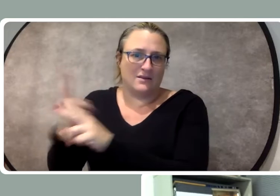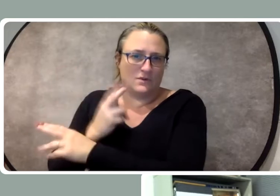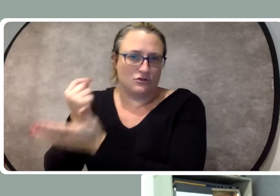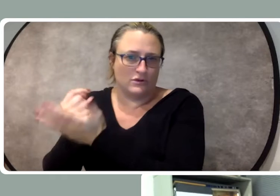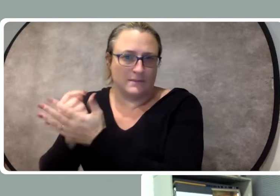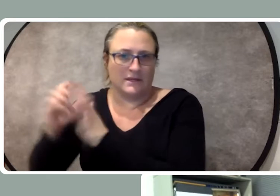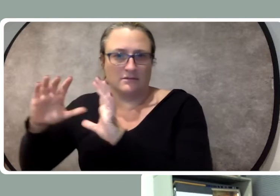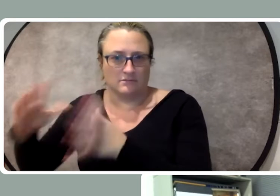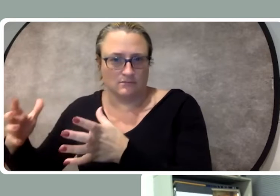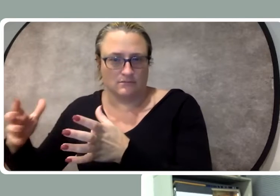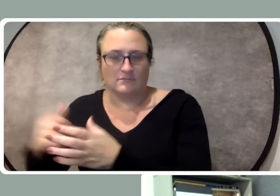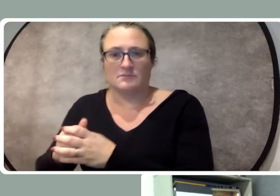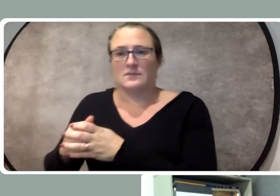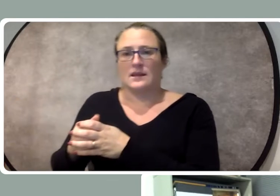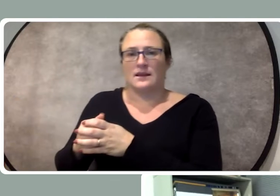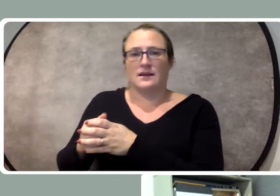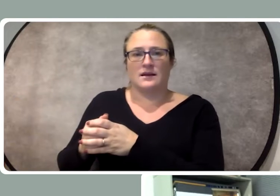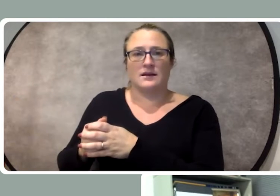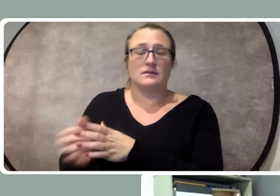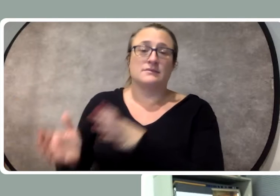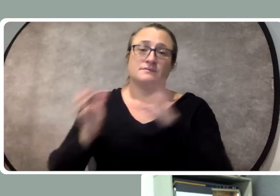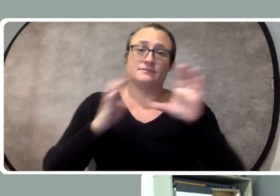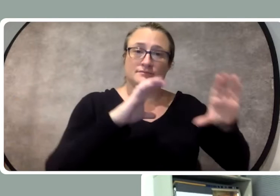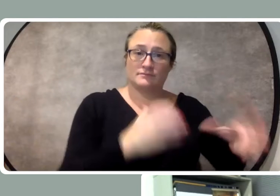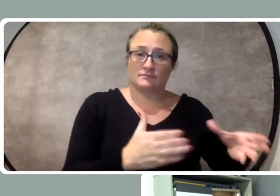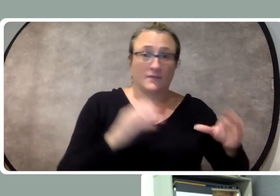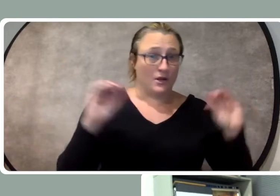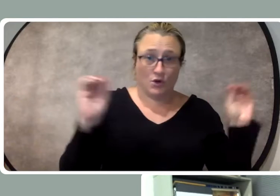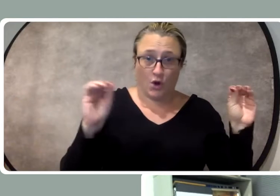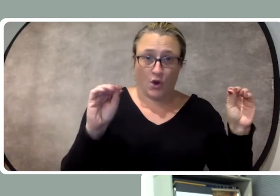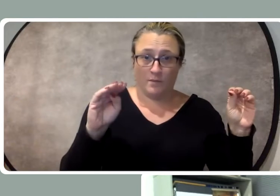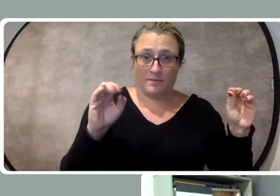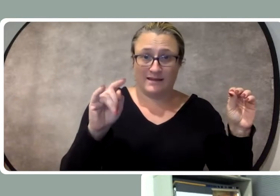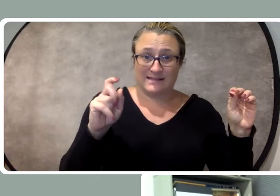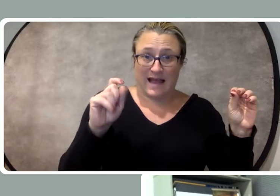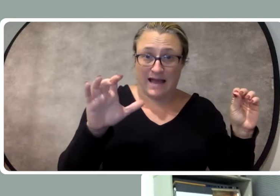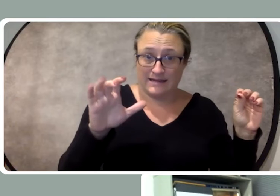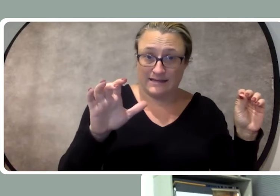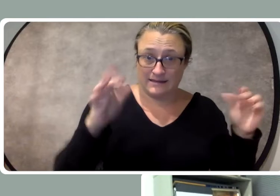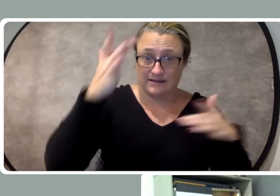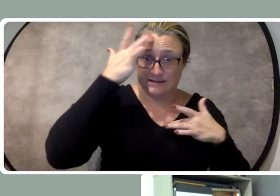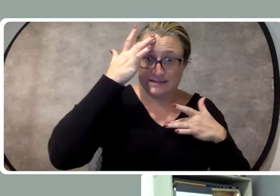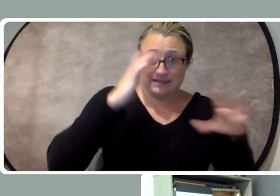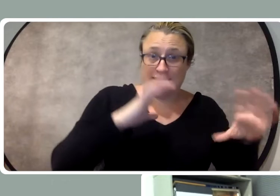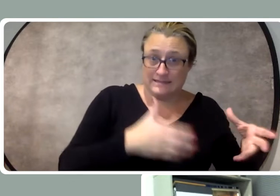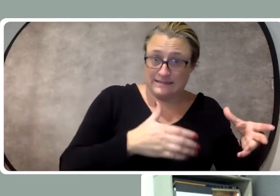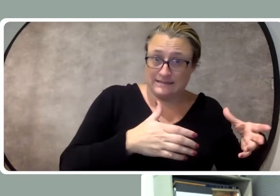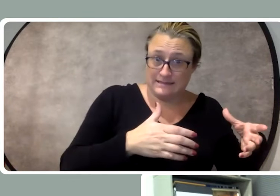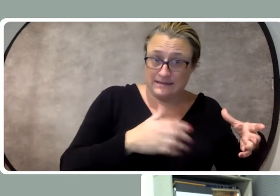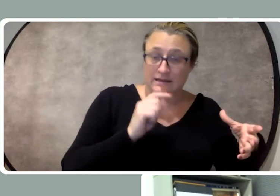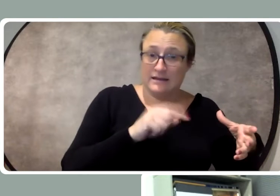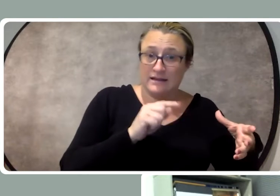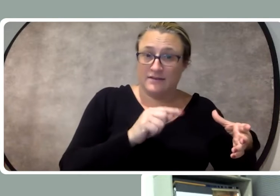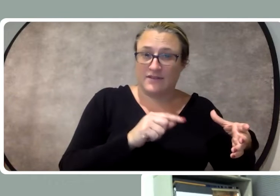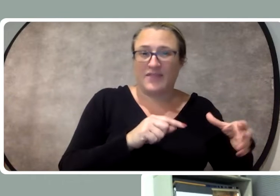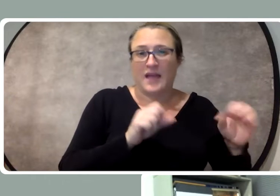And then if patients don't have metastatic disease, everybody else kind of falls into the bucket of